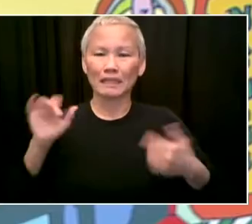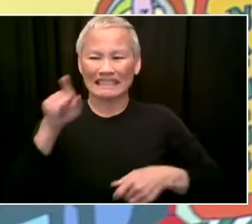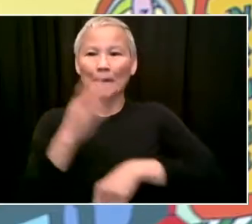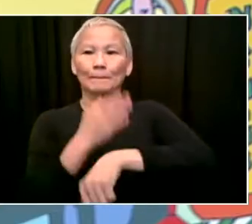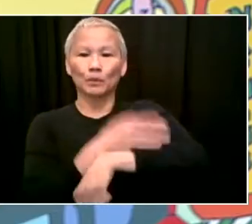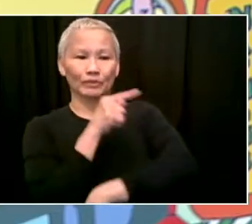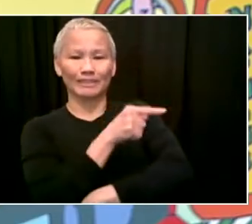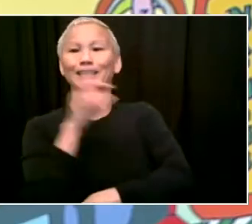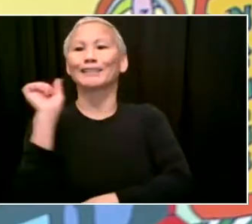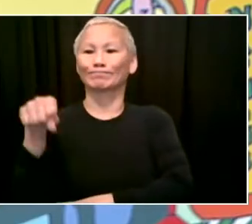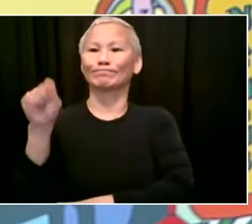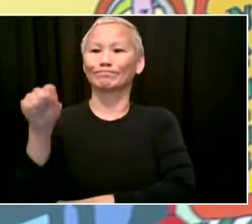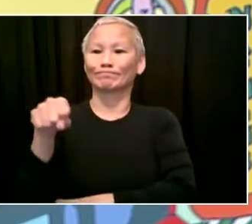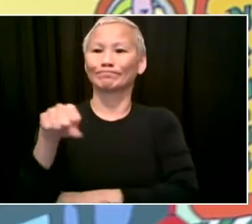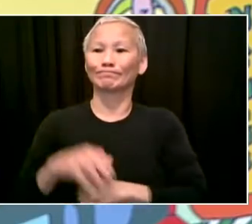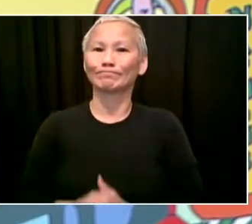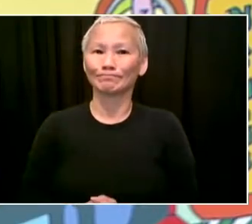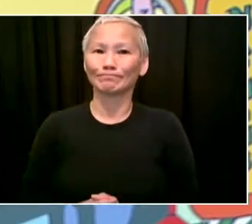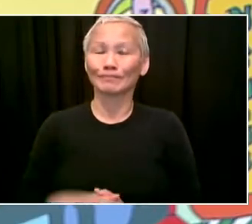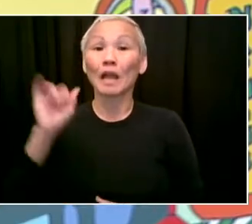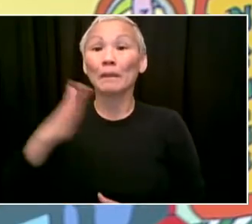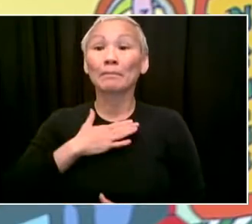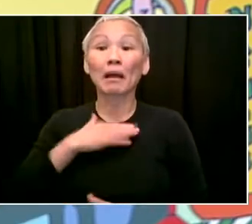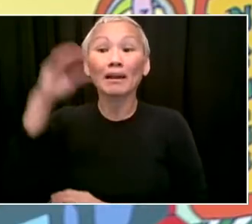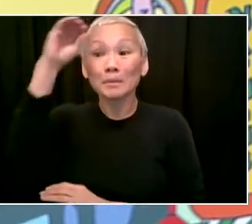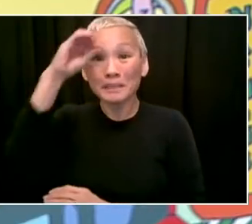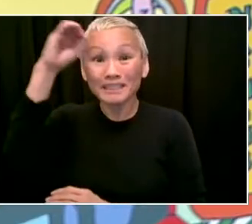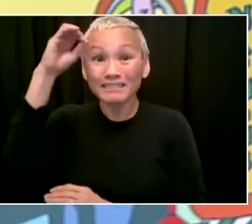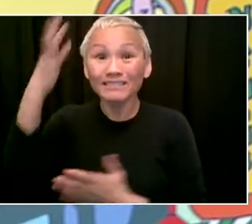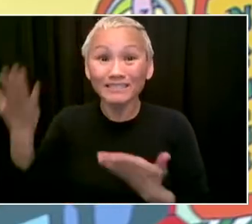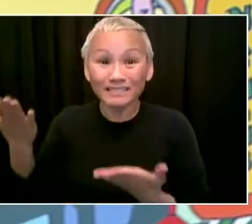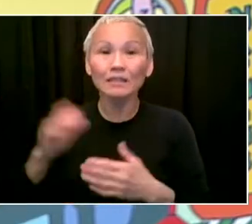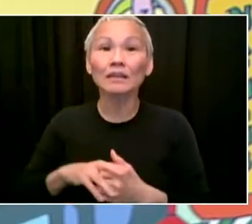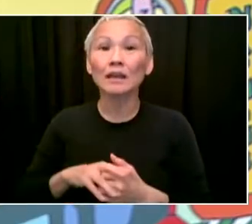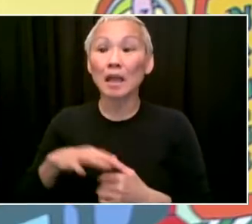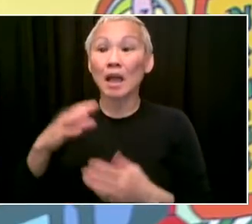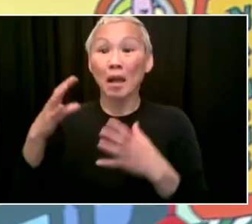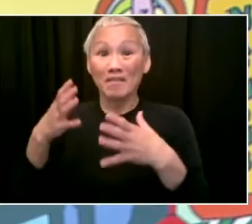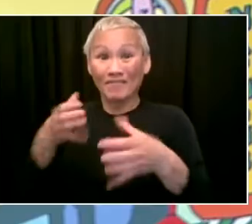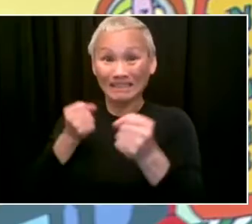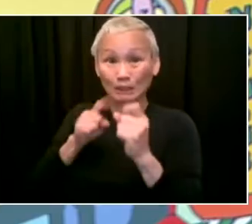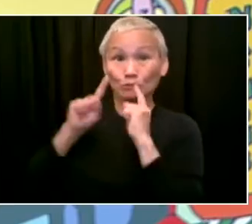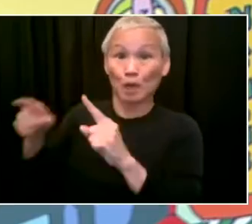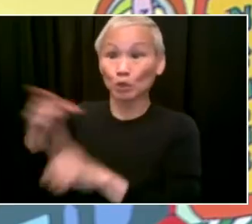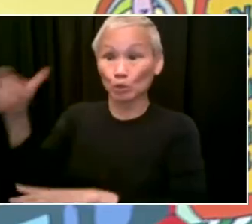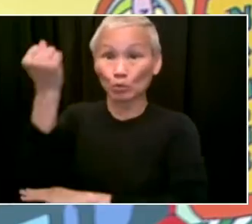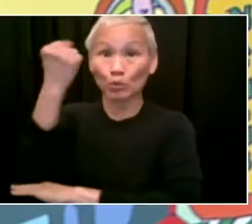of discrepancy, because what I certainly saw, and I was deeply involved, was NYPD trying to deal with a